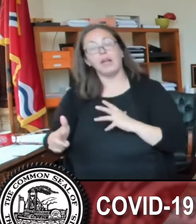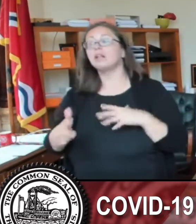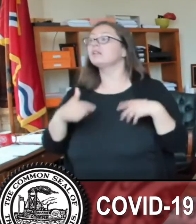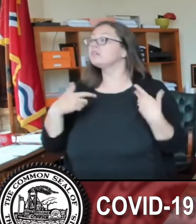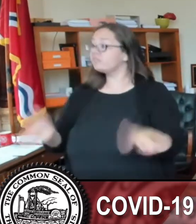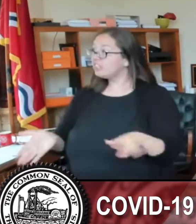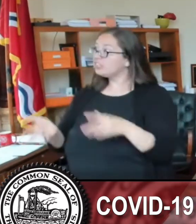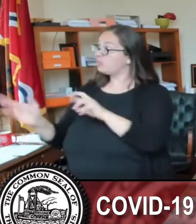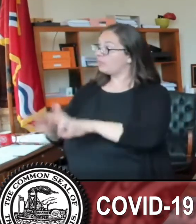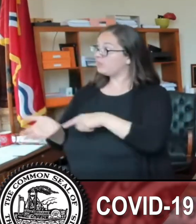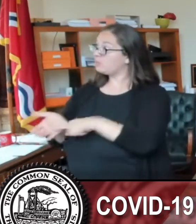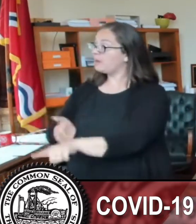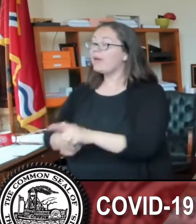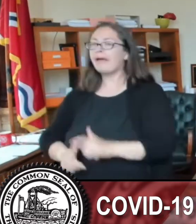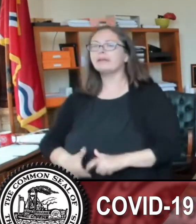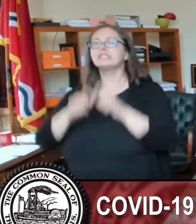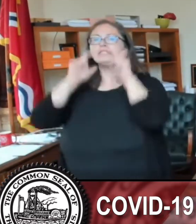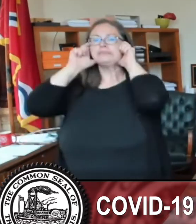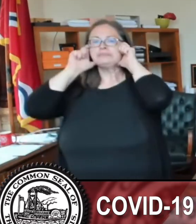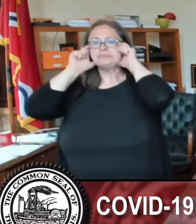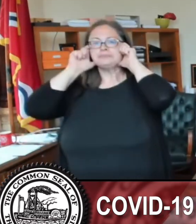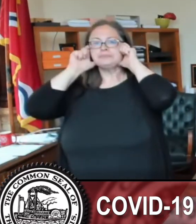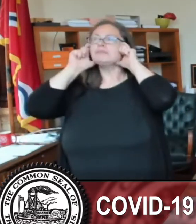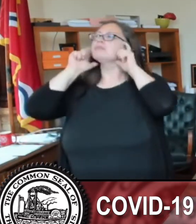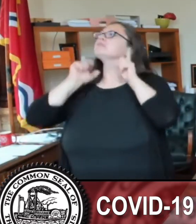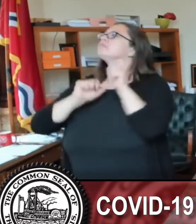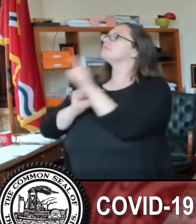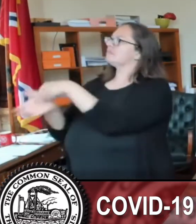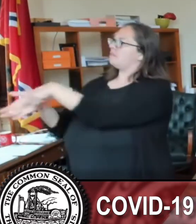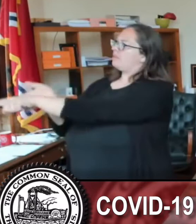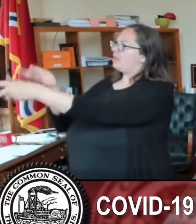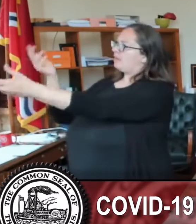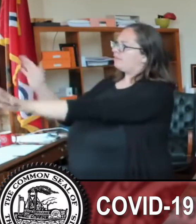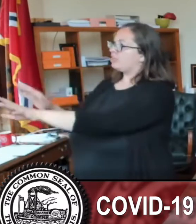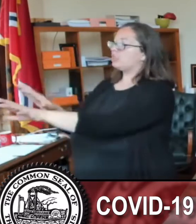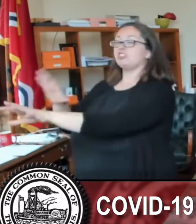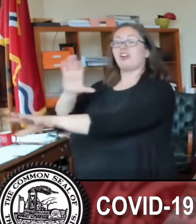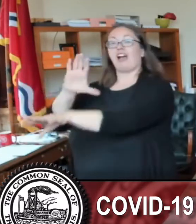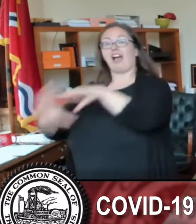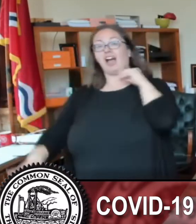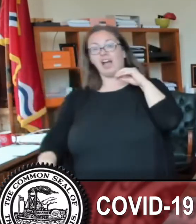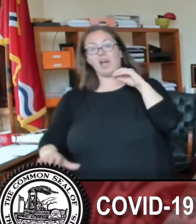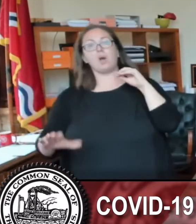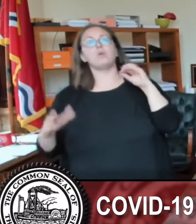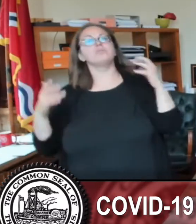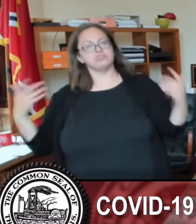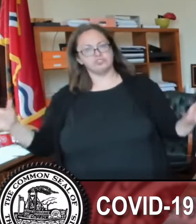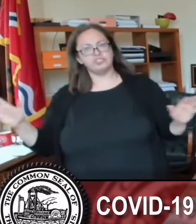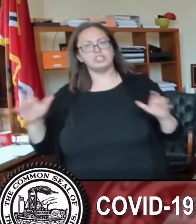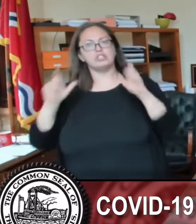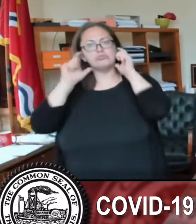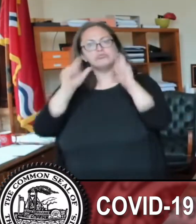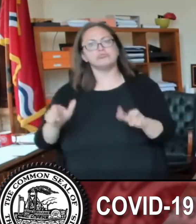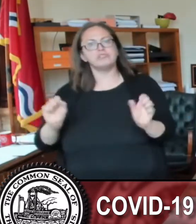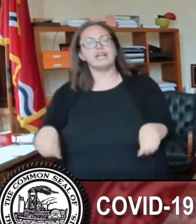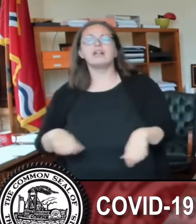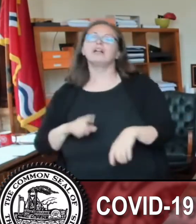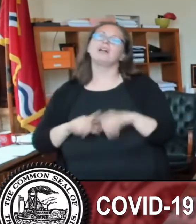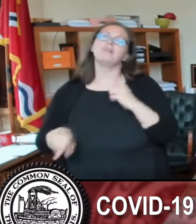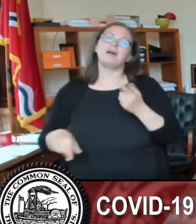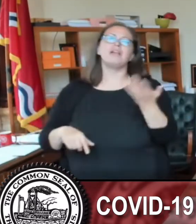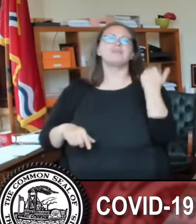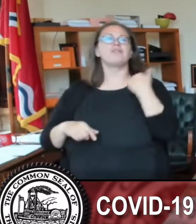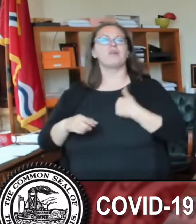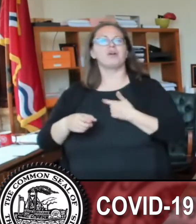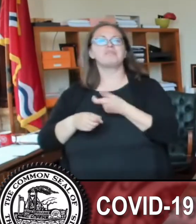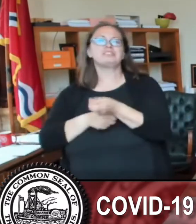Masks protect you, they protect other people. So, I made a little bit of a joke a bit ago.